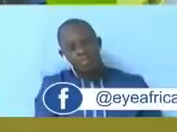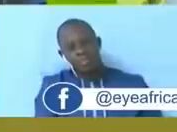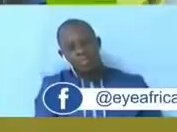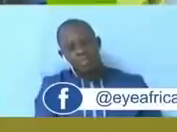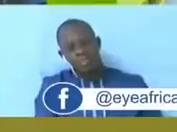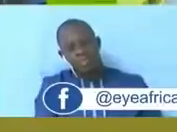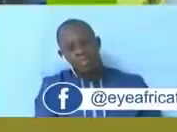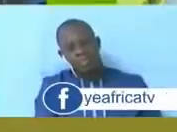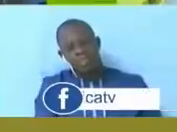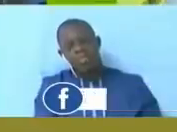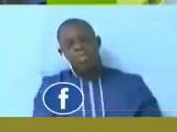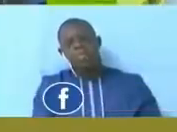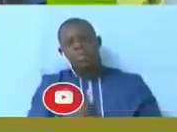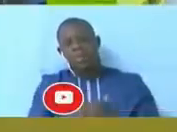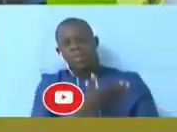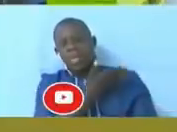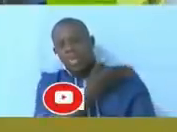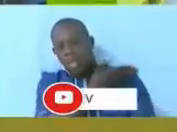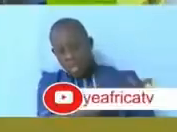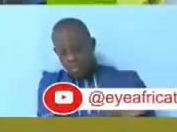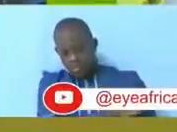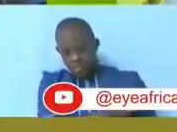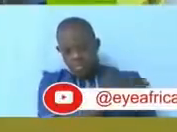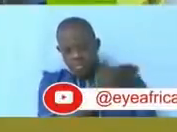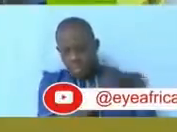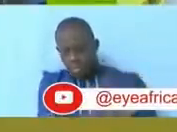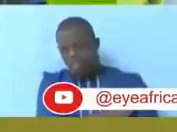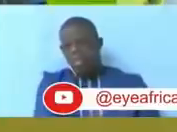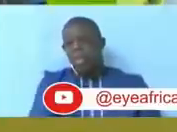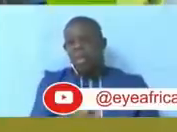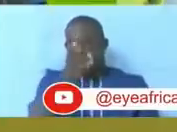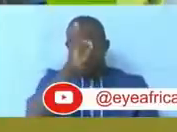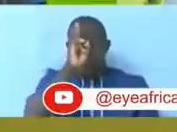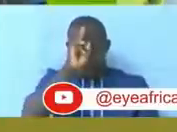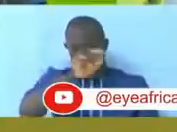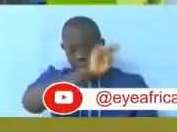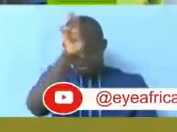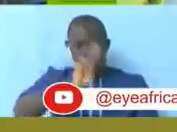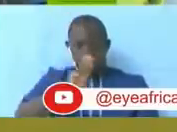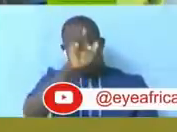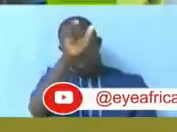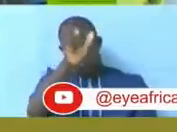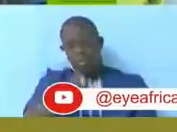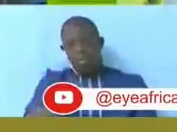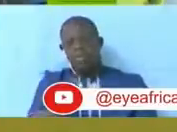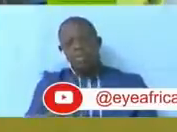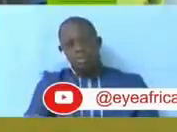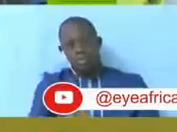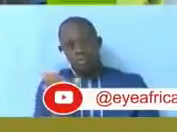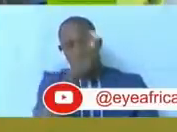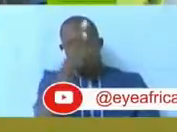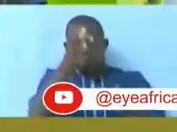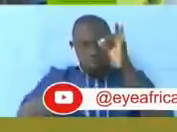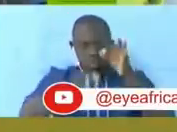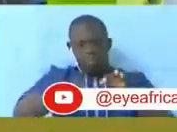the German nationals there and I went back to the court. In German banku dingomol nyebulaje ntata